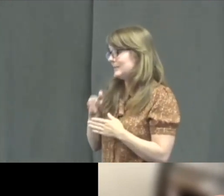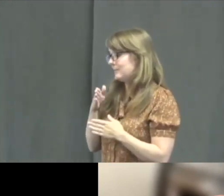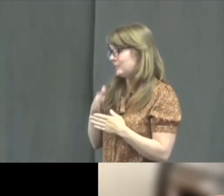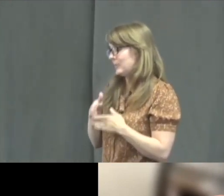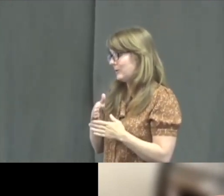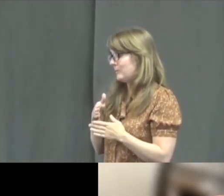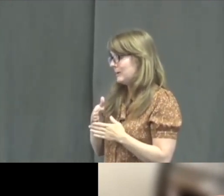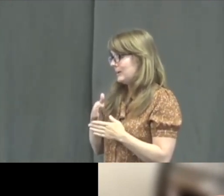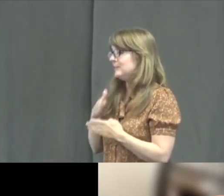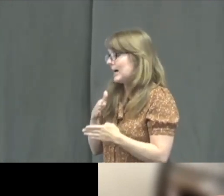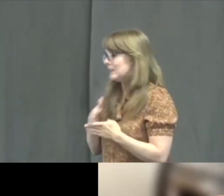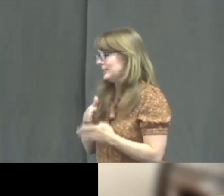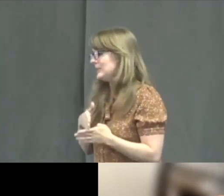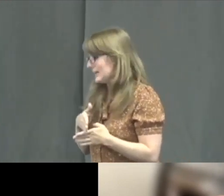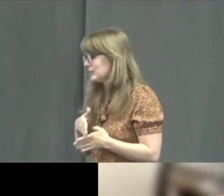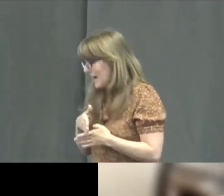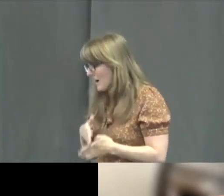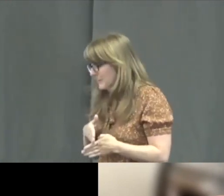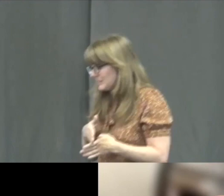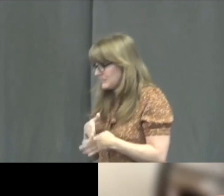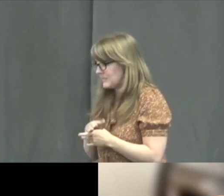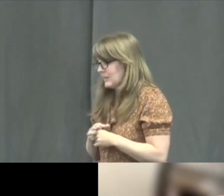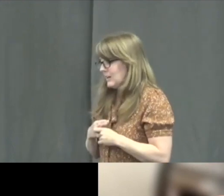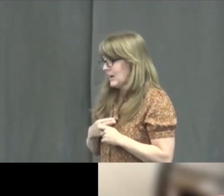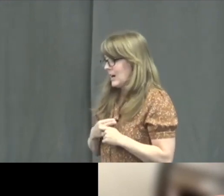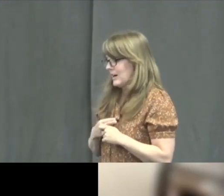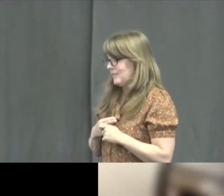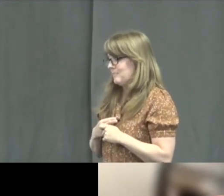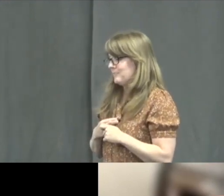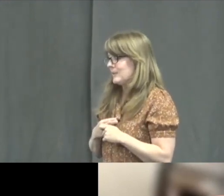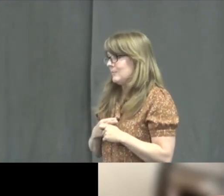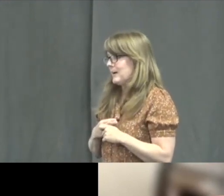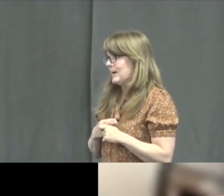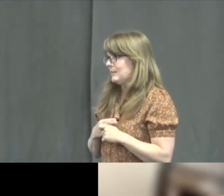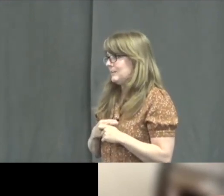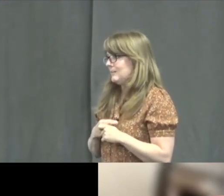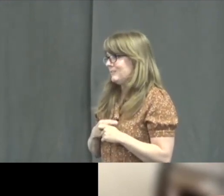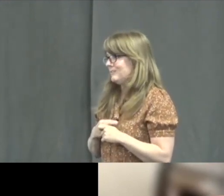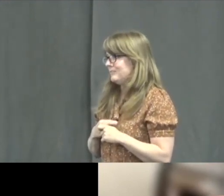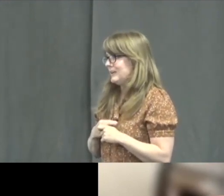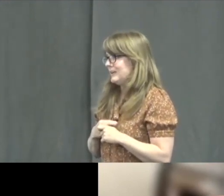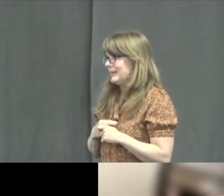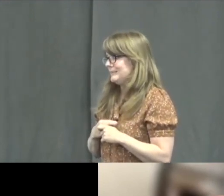see if ejaculation actually happened. But